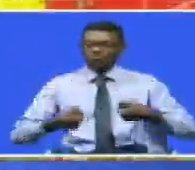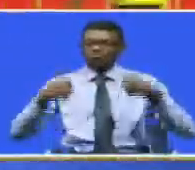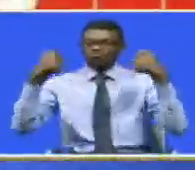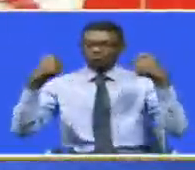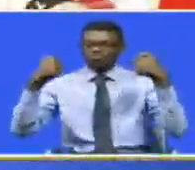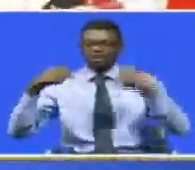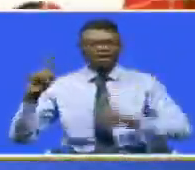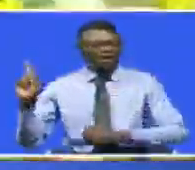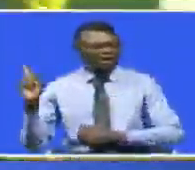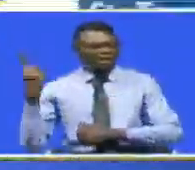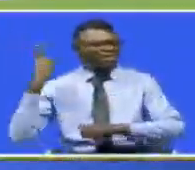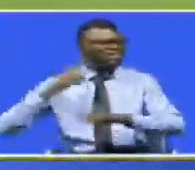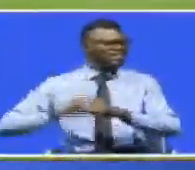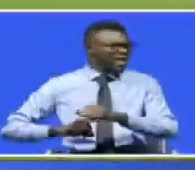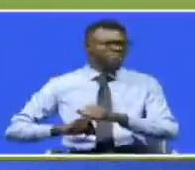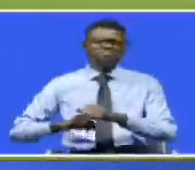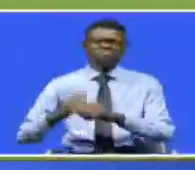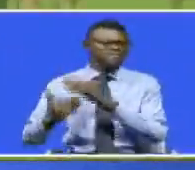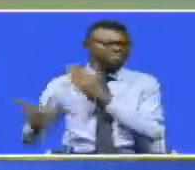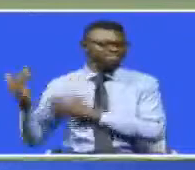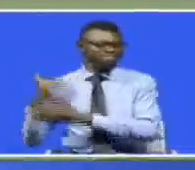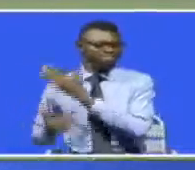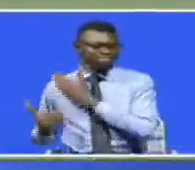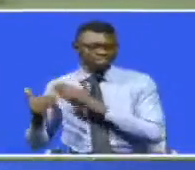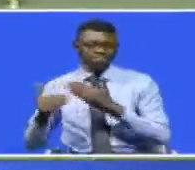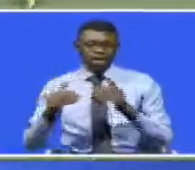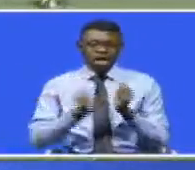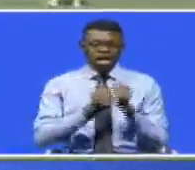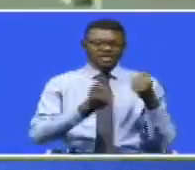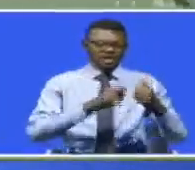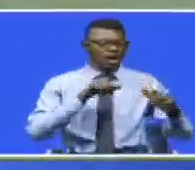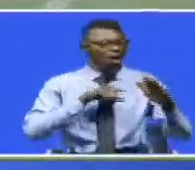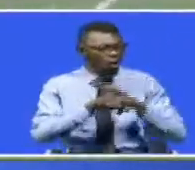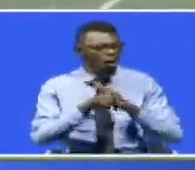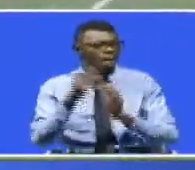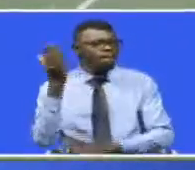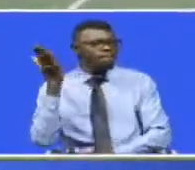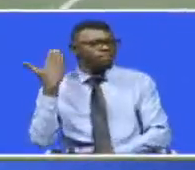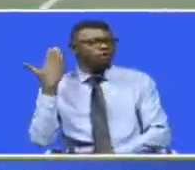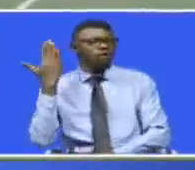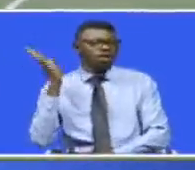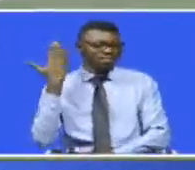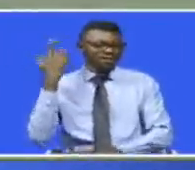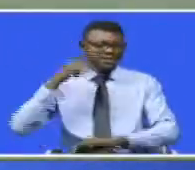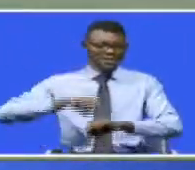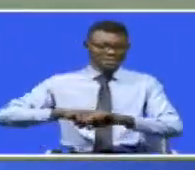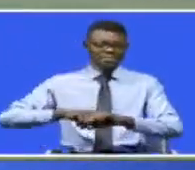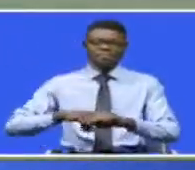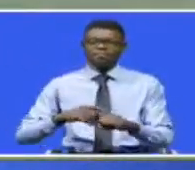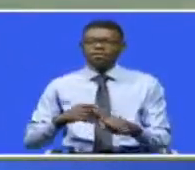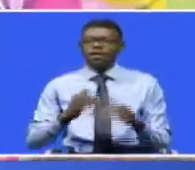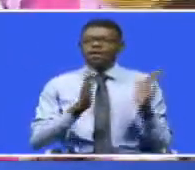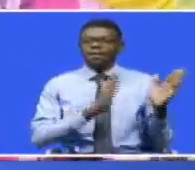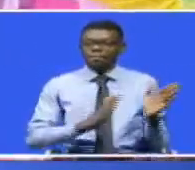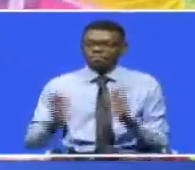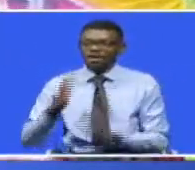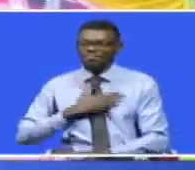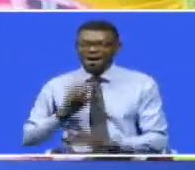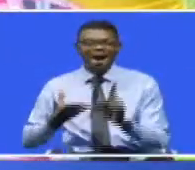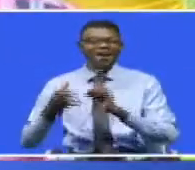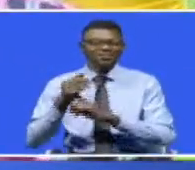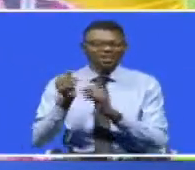time in their history. 16 goals nilikuwa nayo ile season ingine. Iyo ndiyo plan yangu kwanza. Kifika 16, sasa